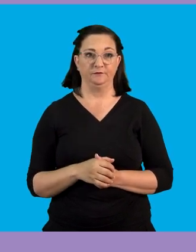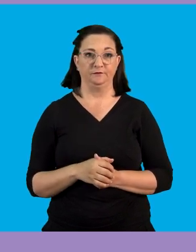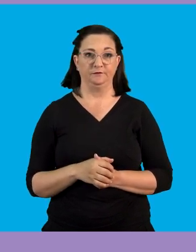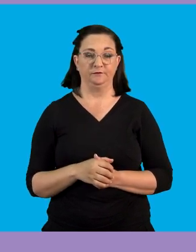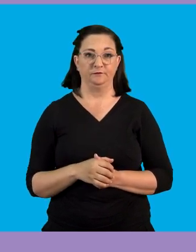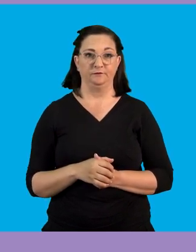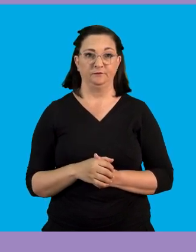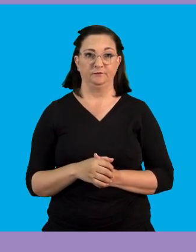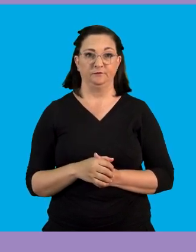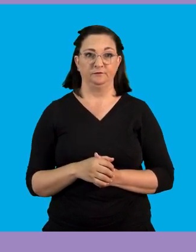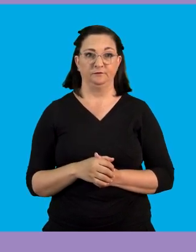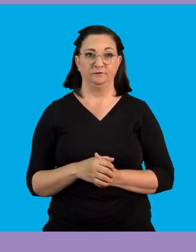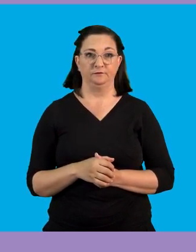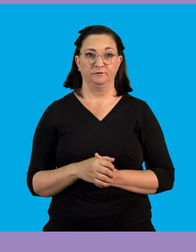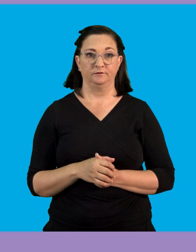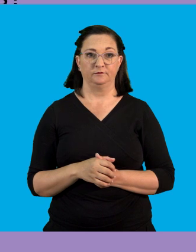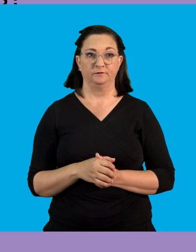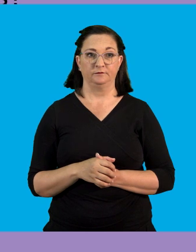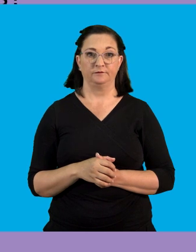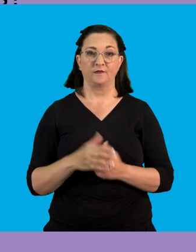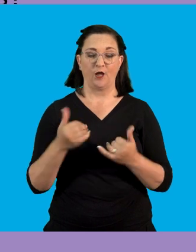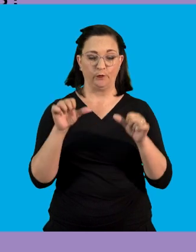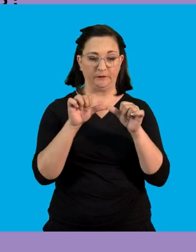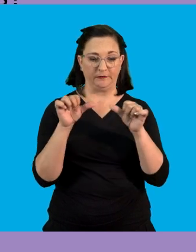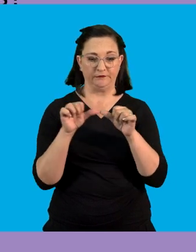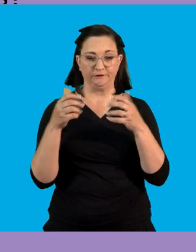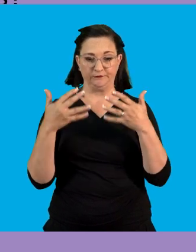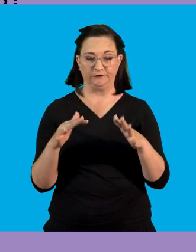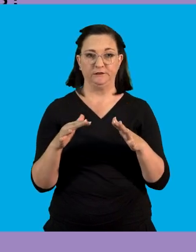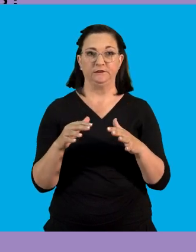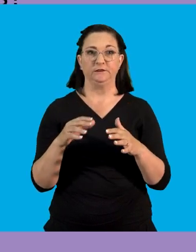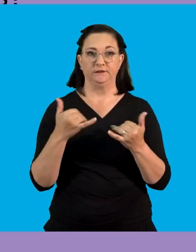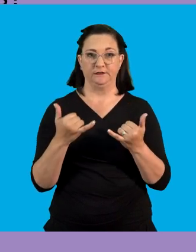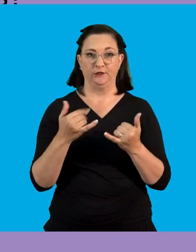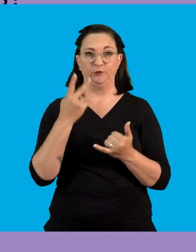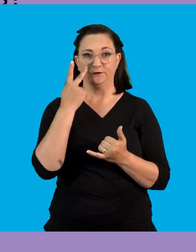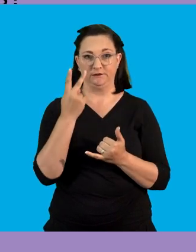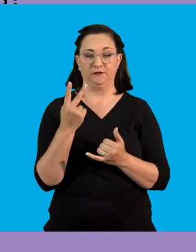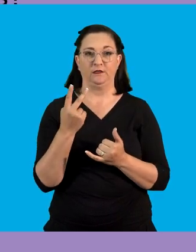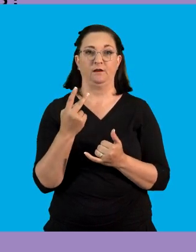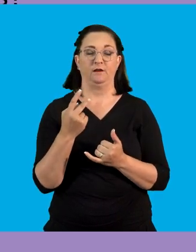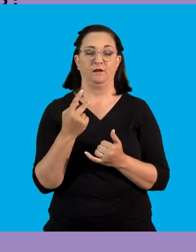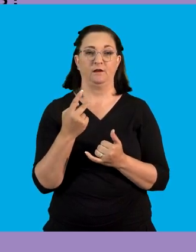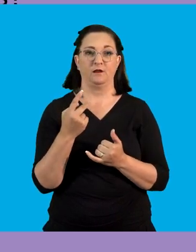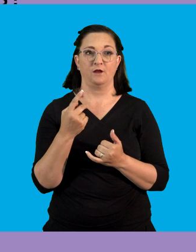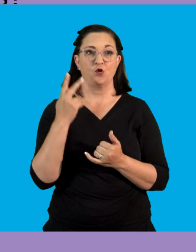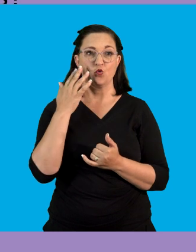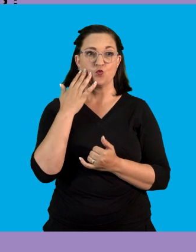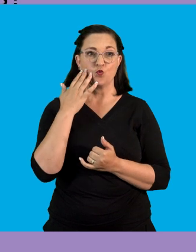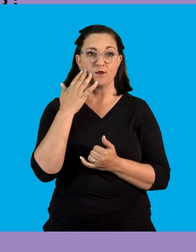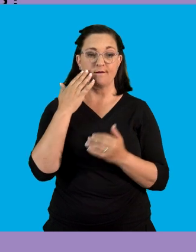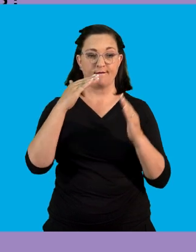360. So we have measured, and that is now our conclusion, that angles of a